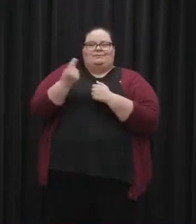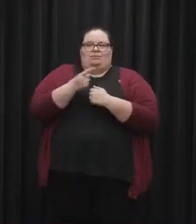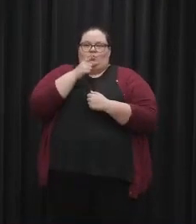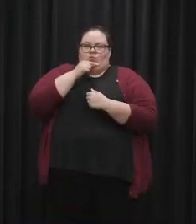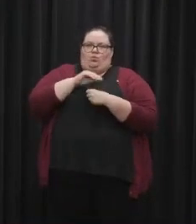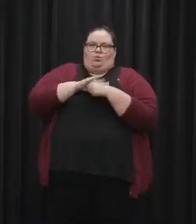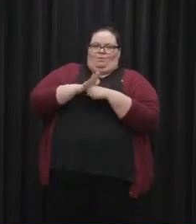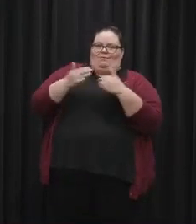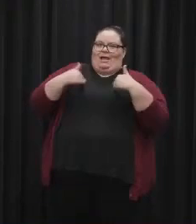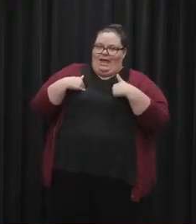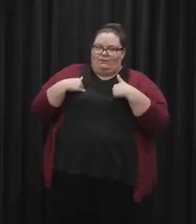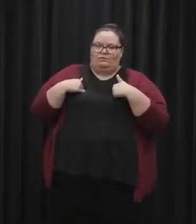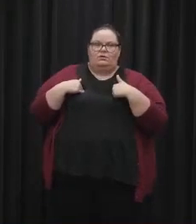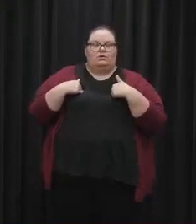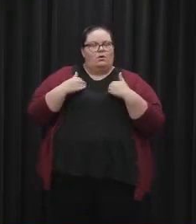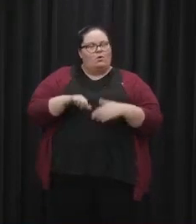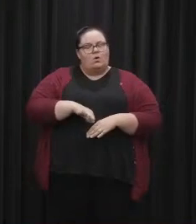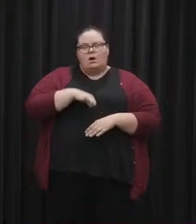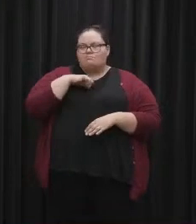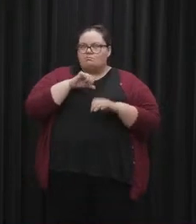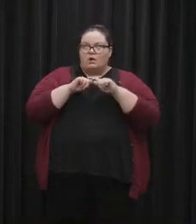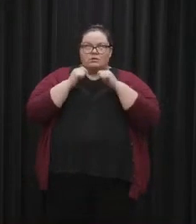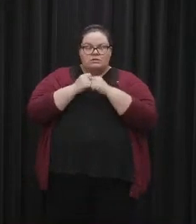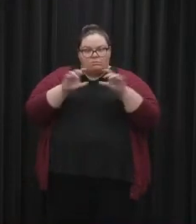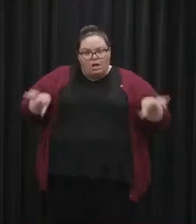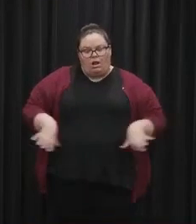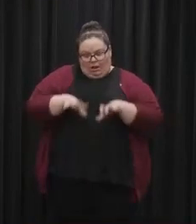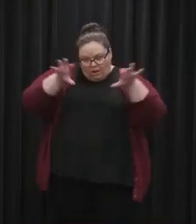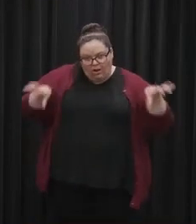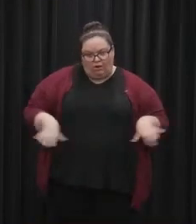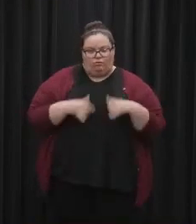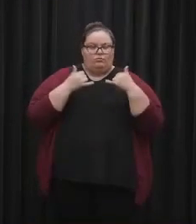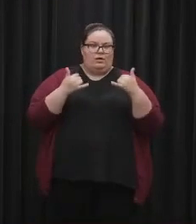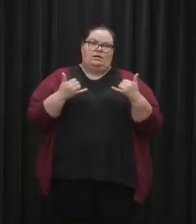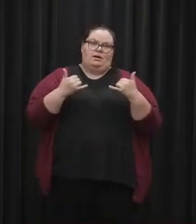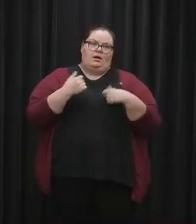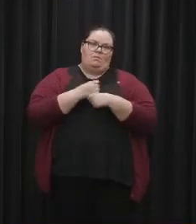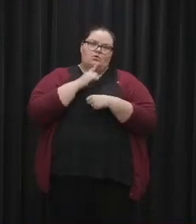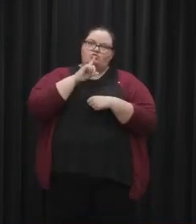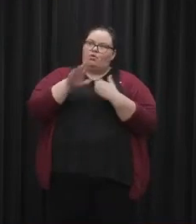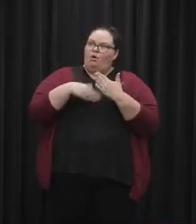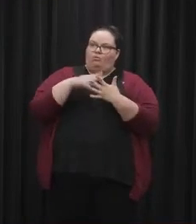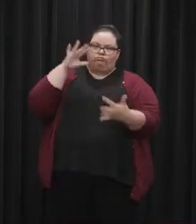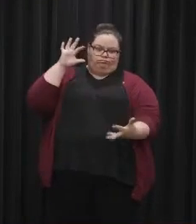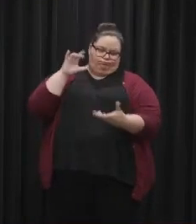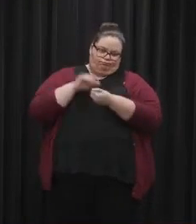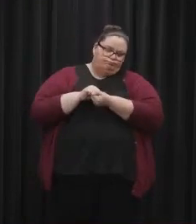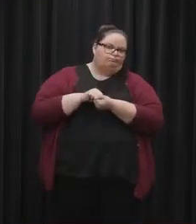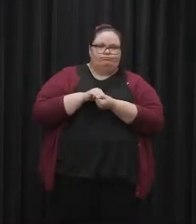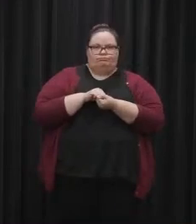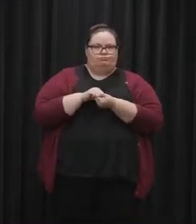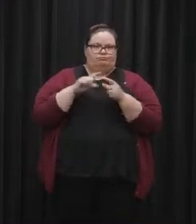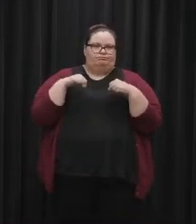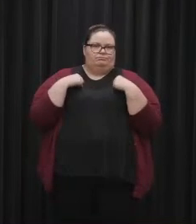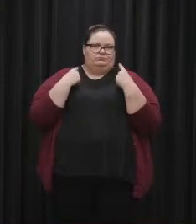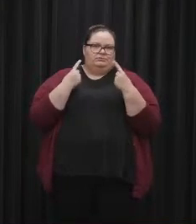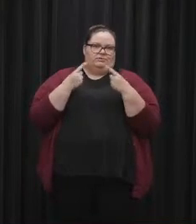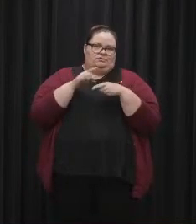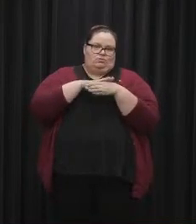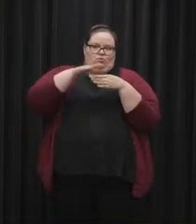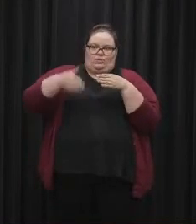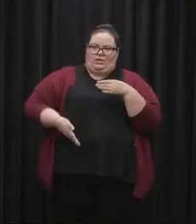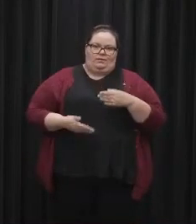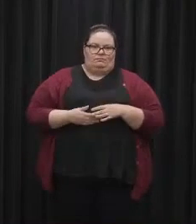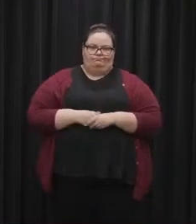all of that work has been done, and I'm so proud of the teams working on the ground right now to make sure that all of that work has been happening all through this entire